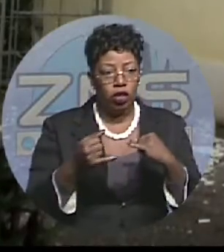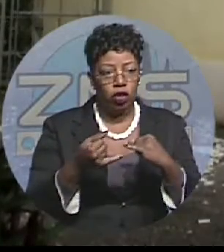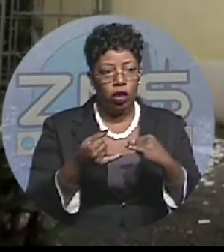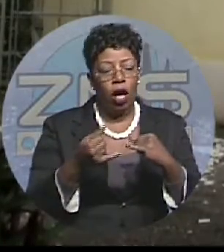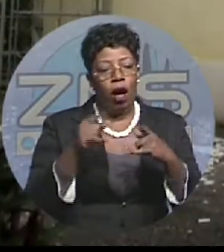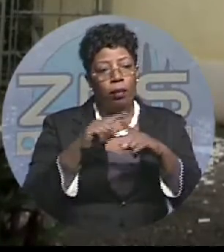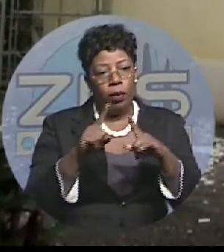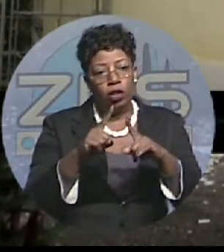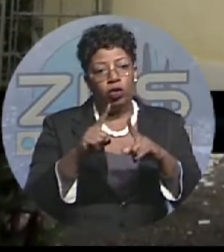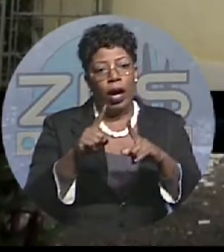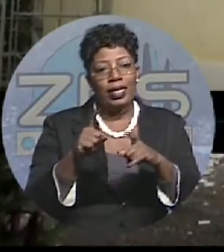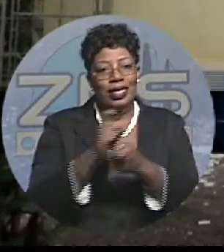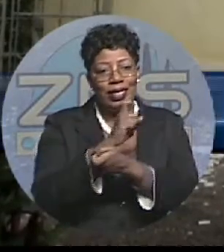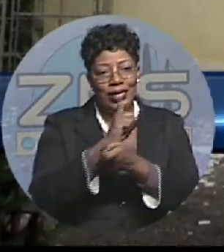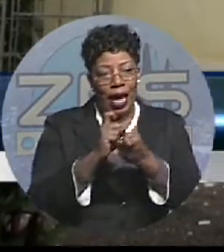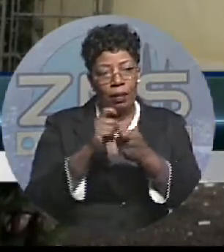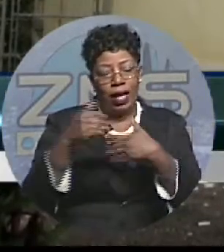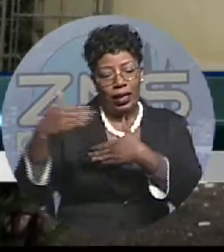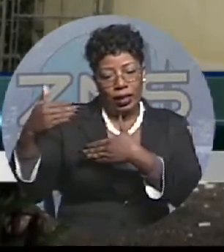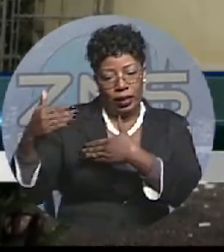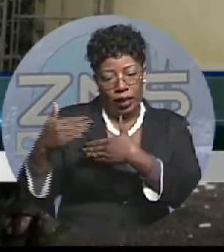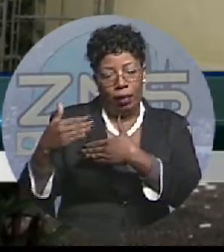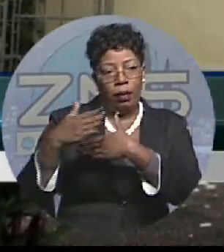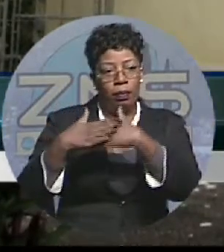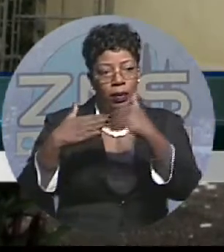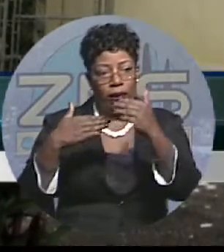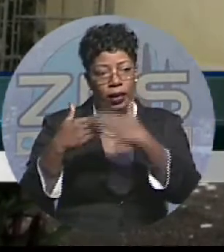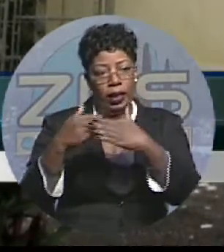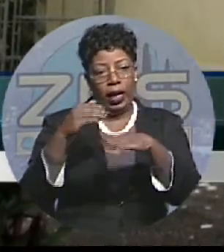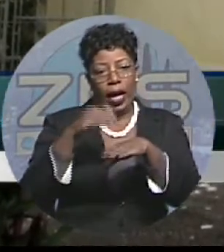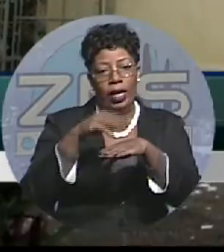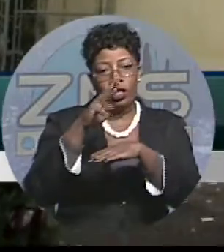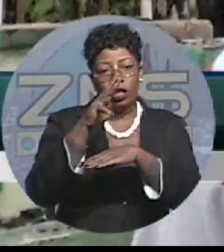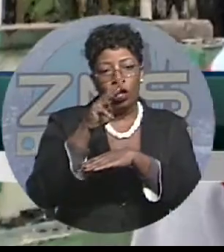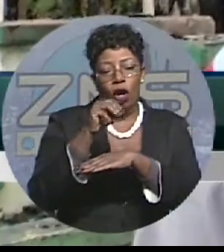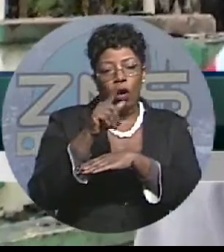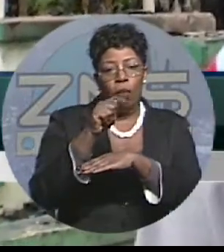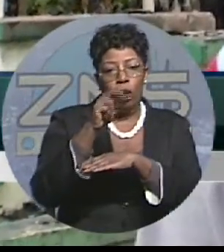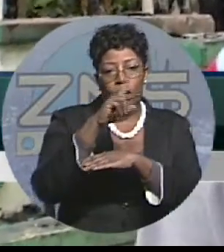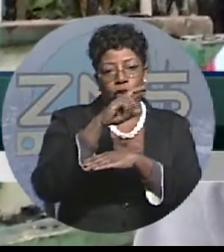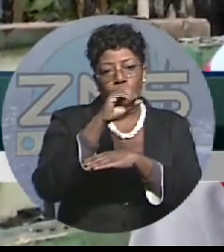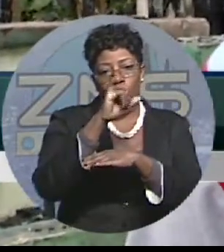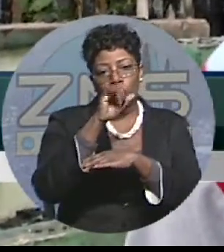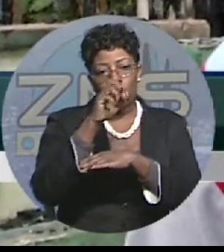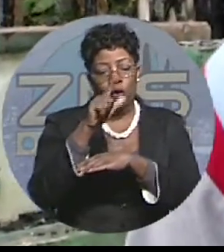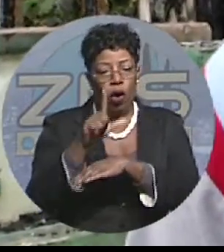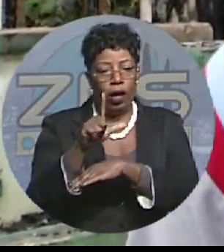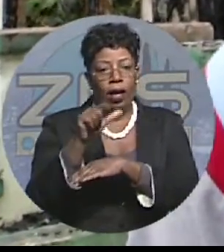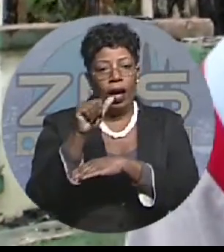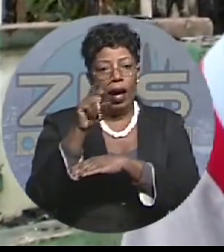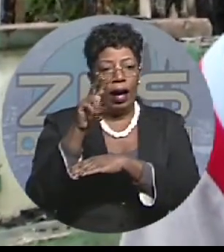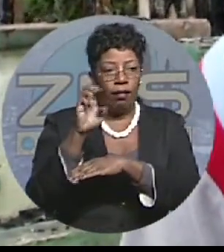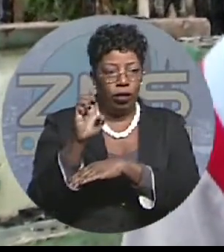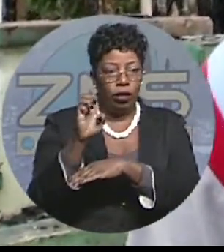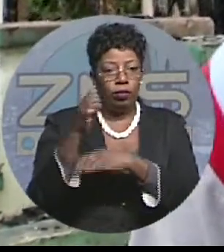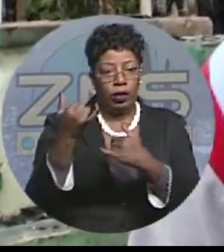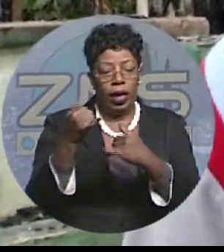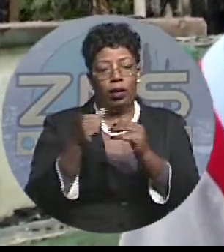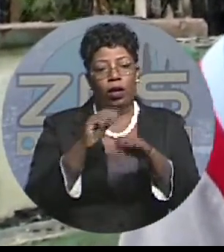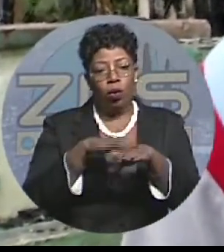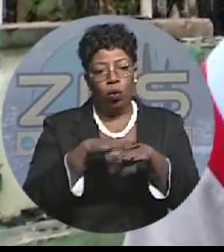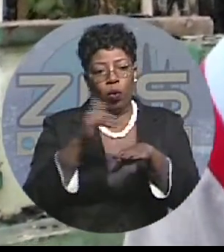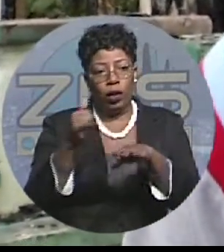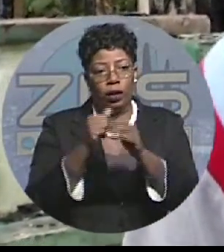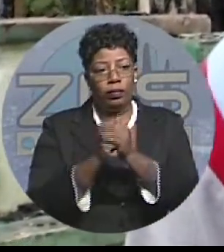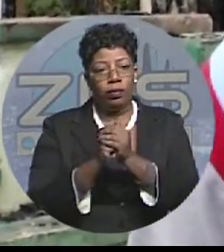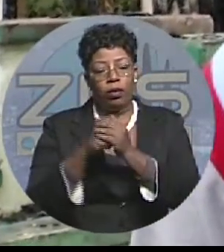was evident at the neighboring Equity House, which bordered the building at Mount Royal Avenue. The fire chief also had this warning. Wind is